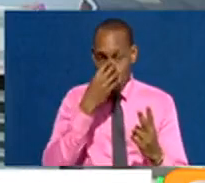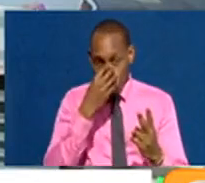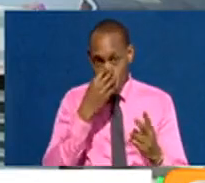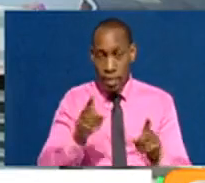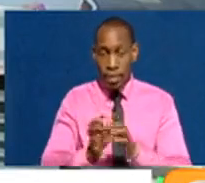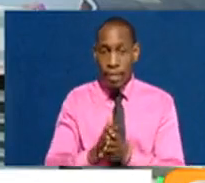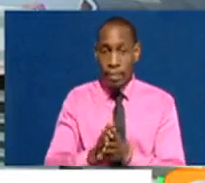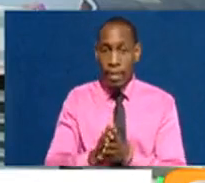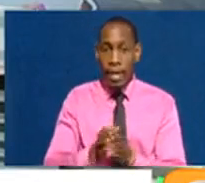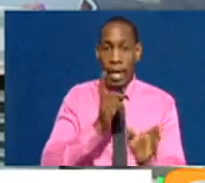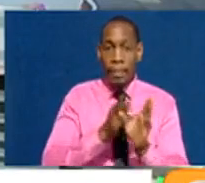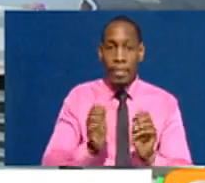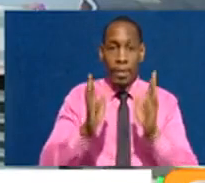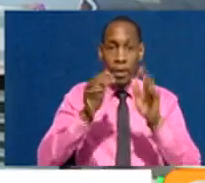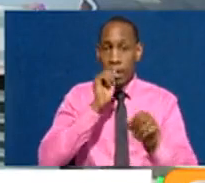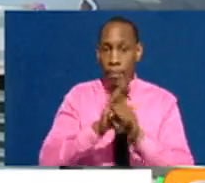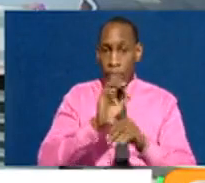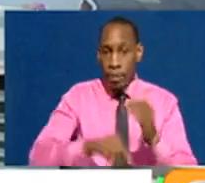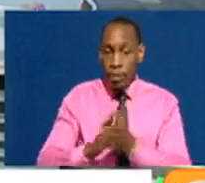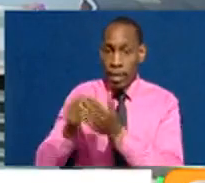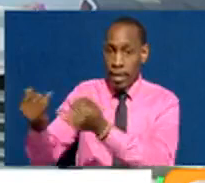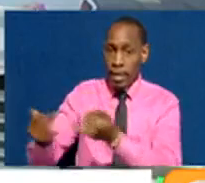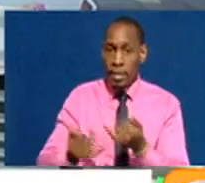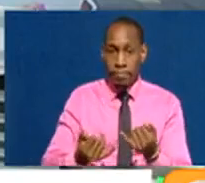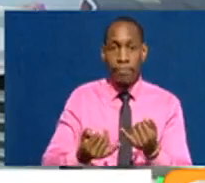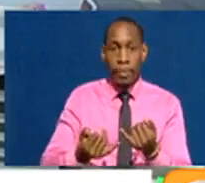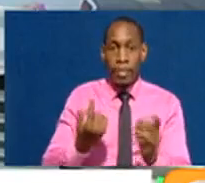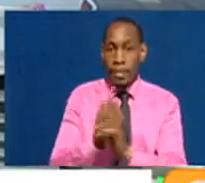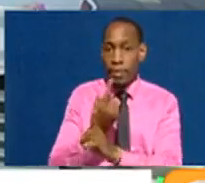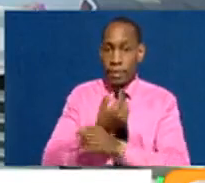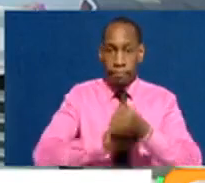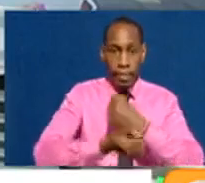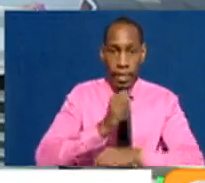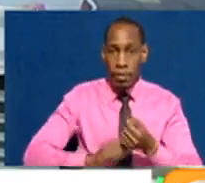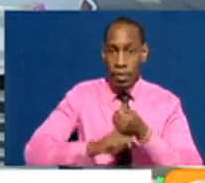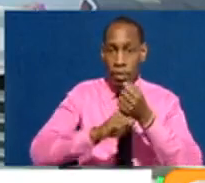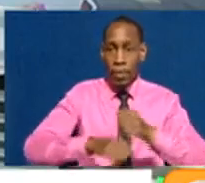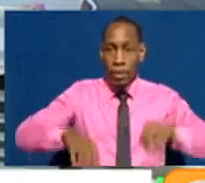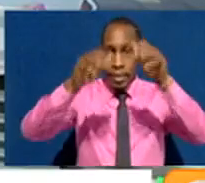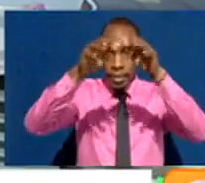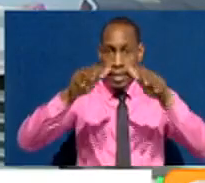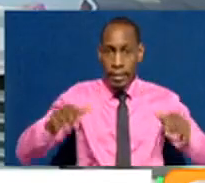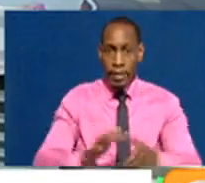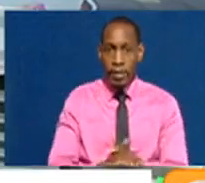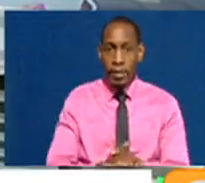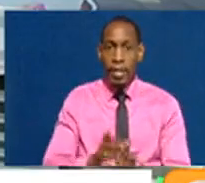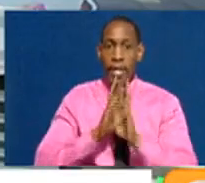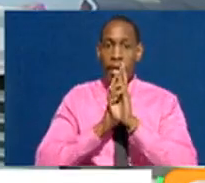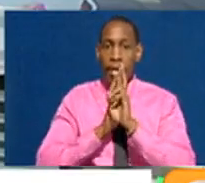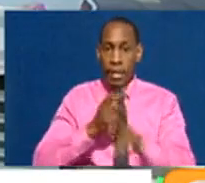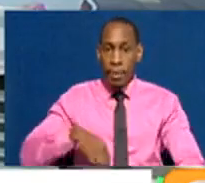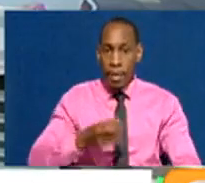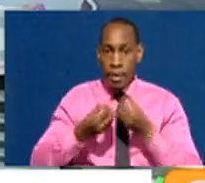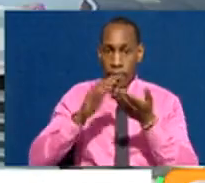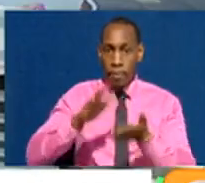who graced the event, pledged to introduce a raft of measures to support devolution. Serfin Achieng has